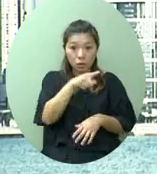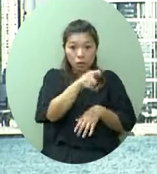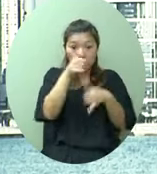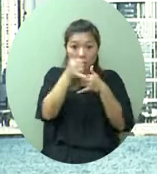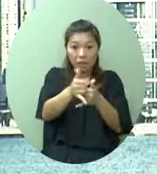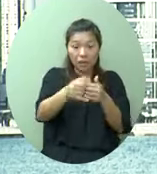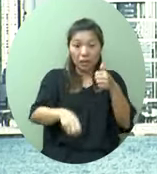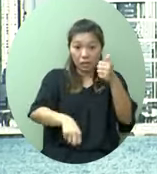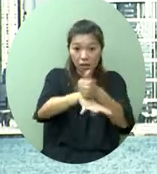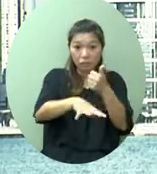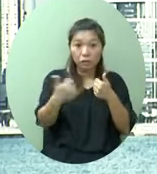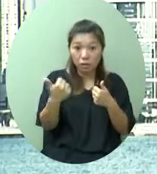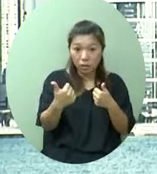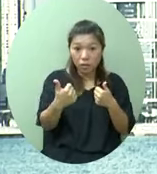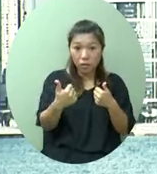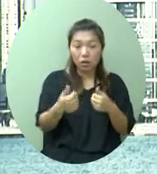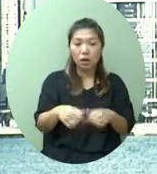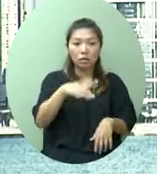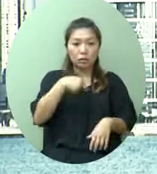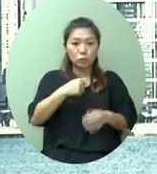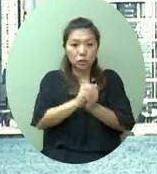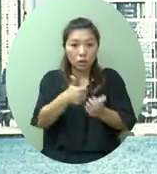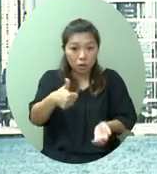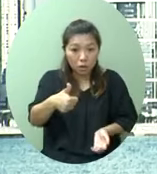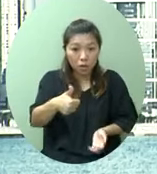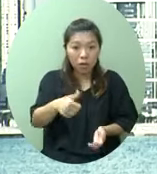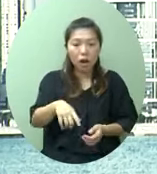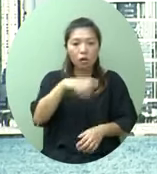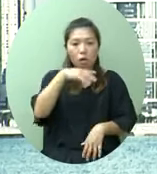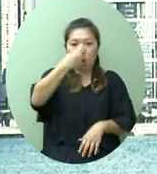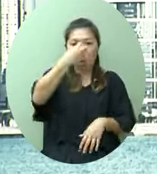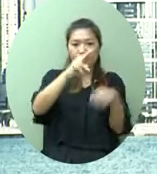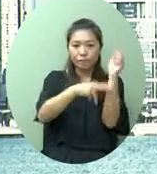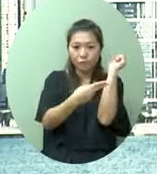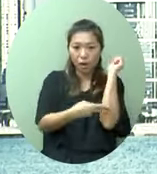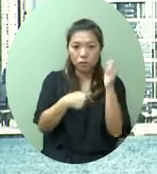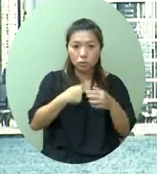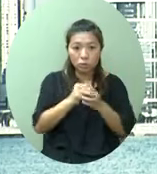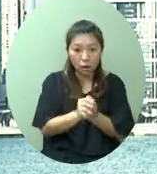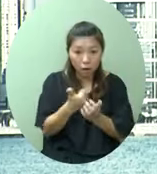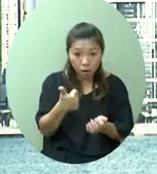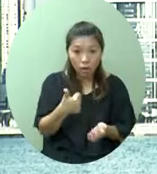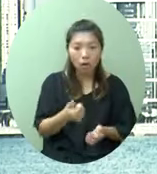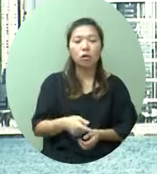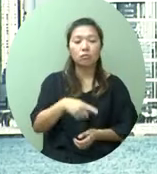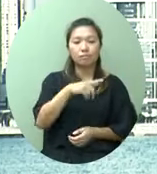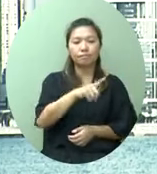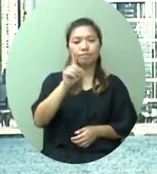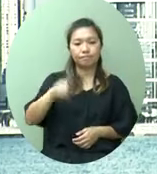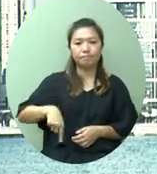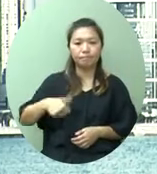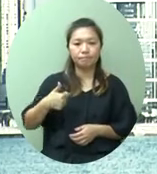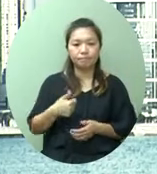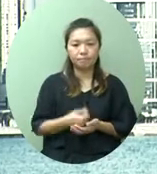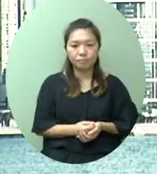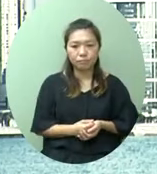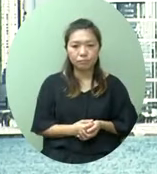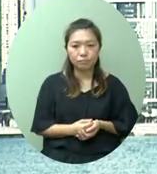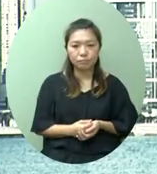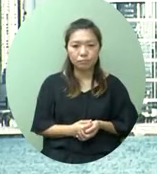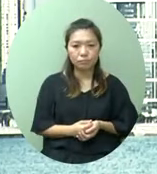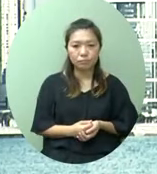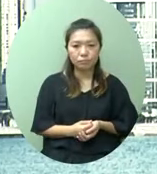the local legislation, and to decide whether a serving district council member could fulfill